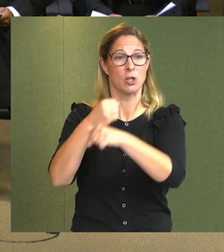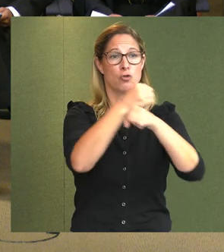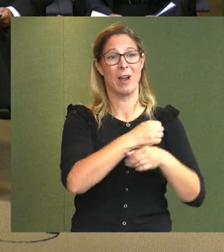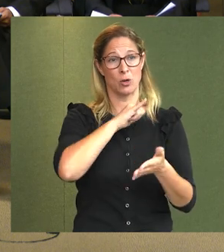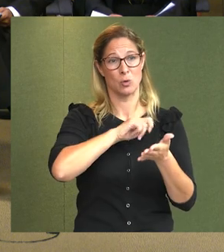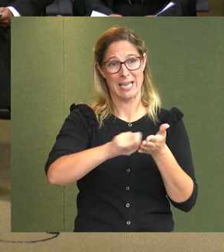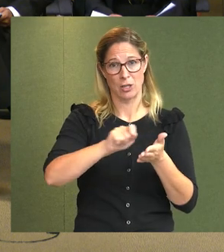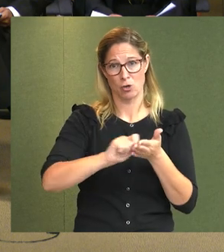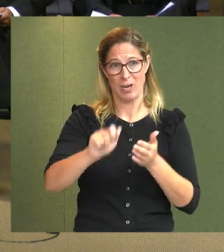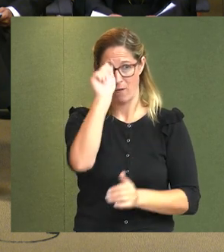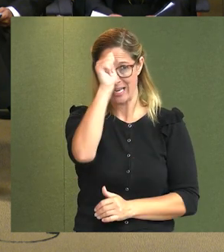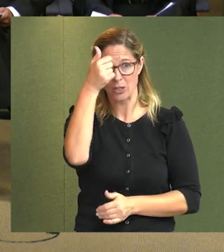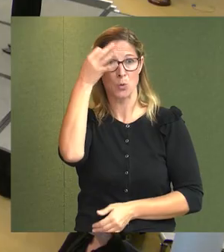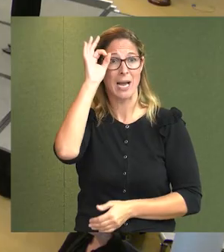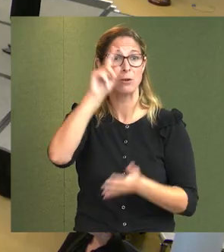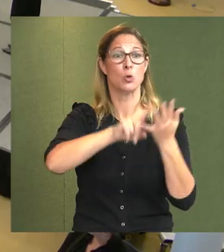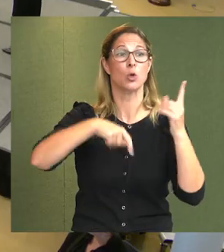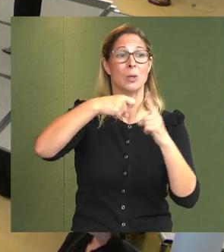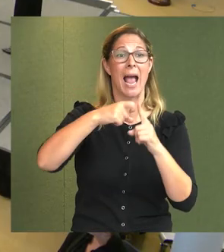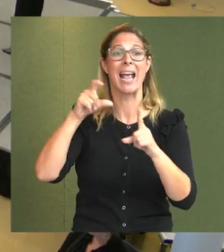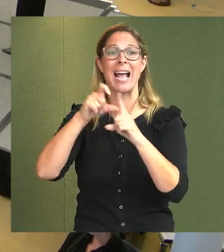Humanist UK.